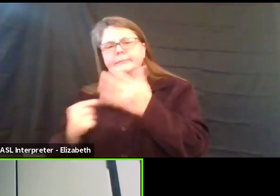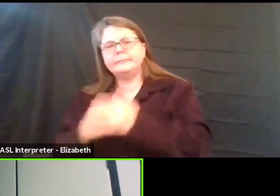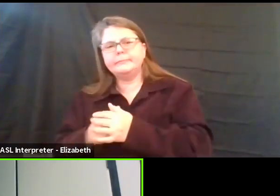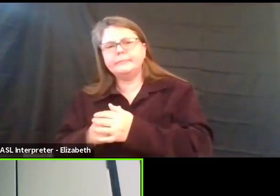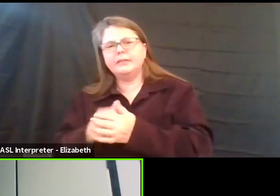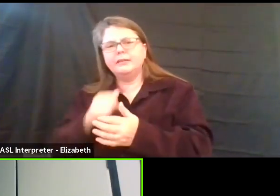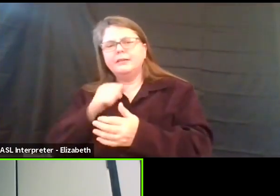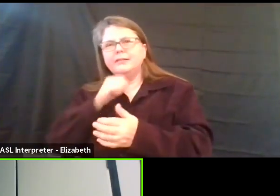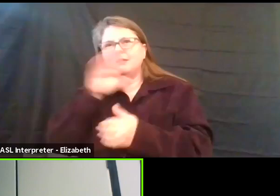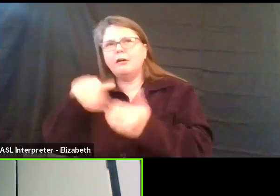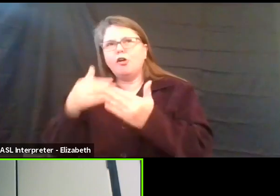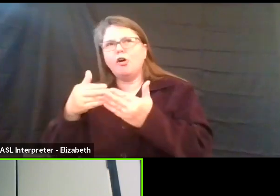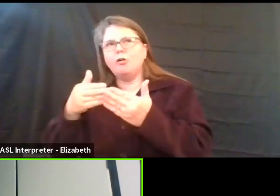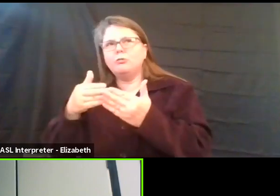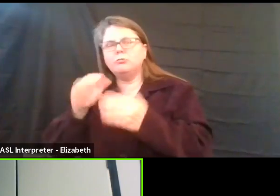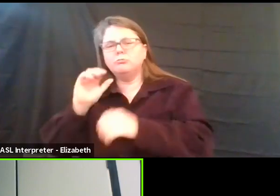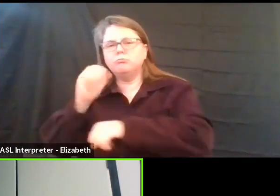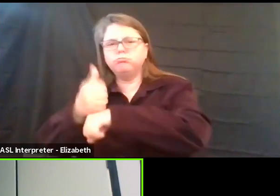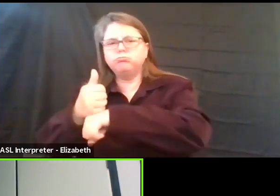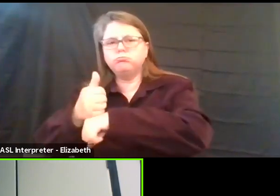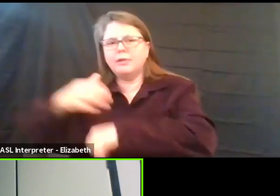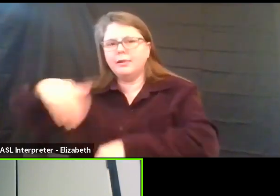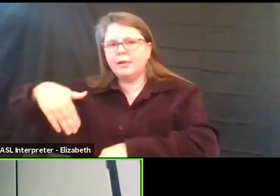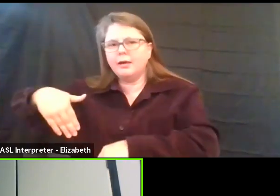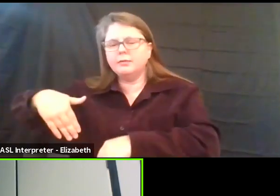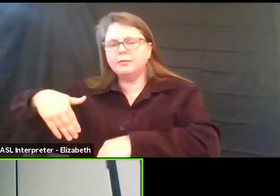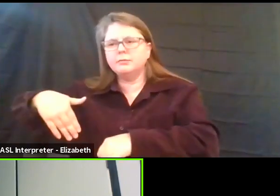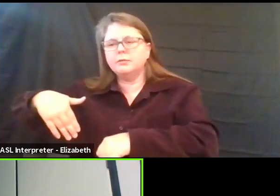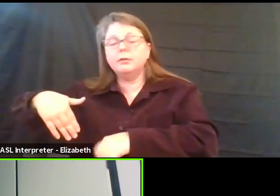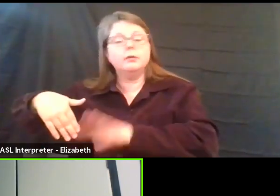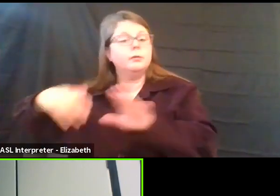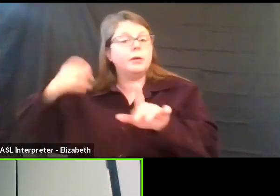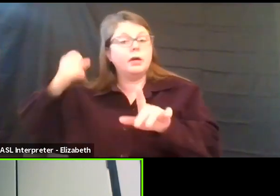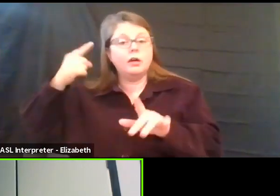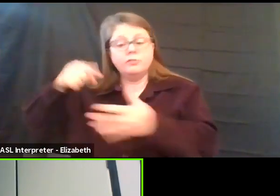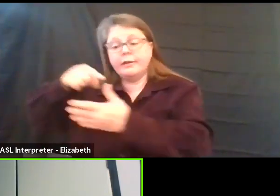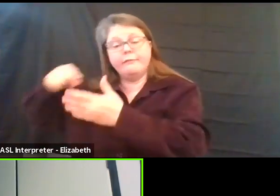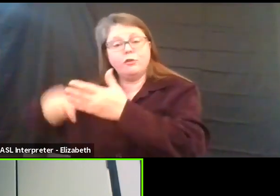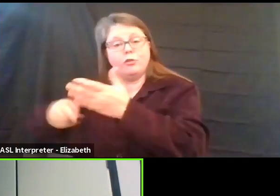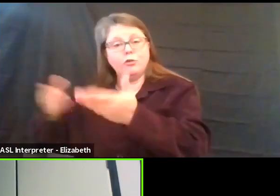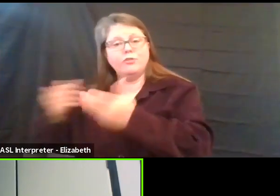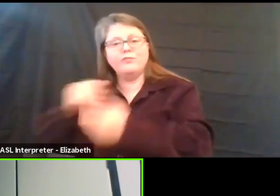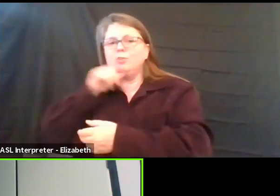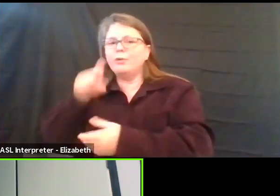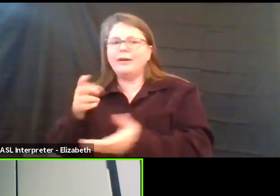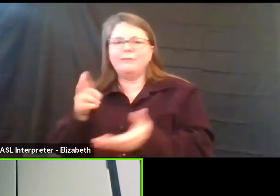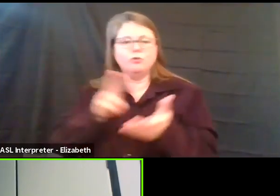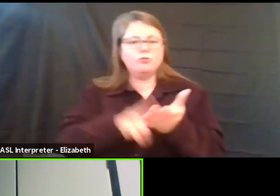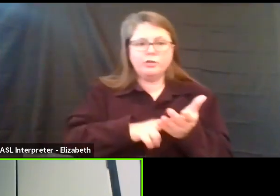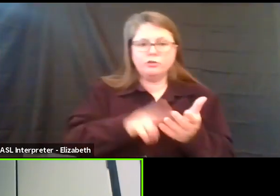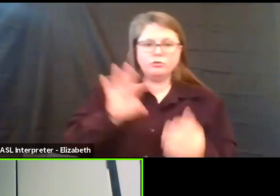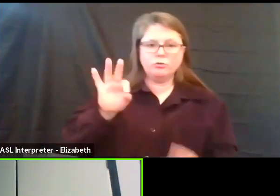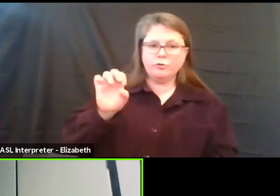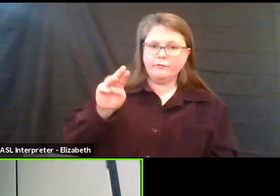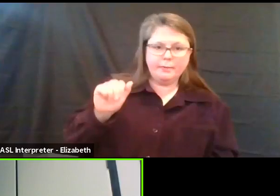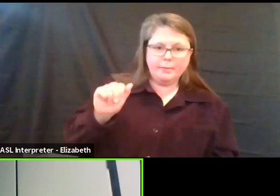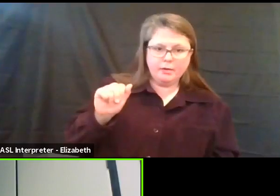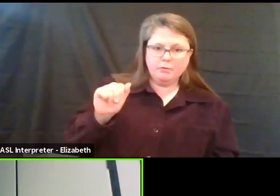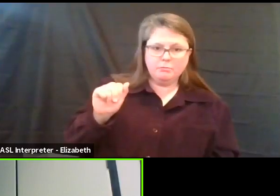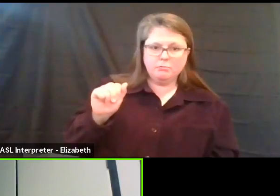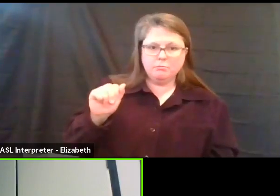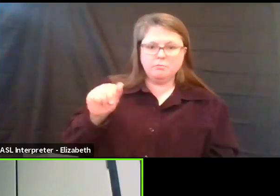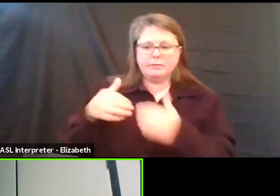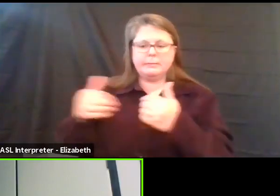you don't have to register for FEMA to be eligible to receive those services. So, and the mass